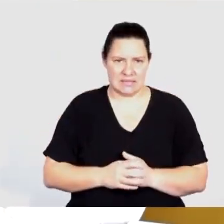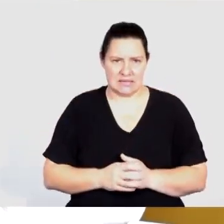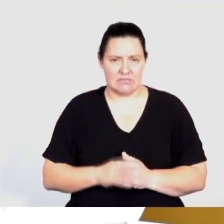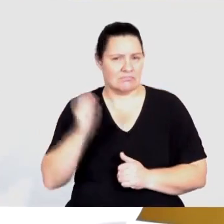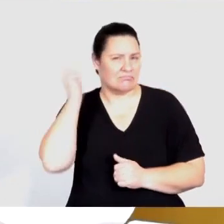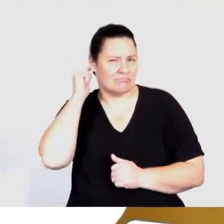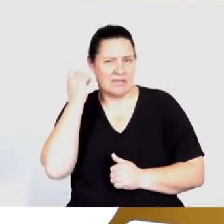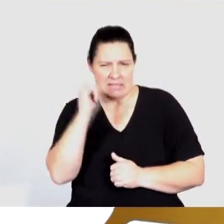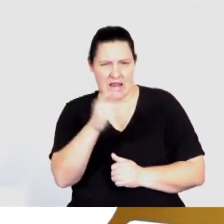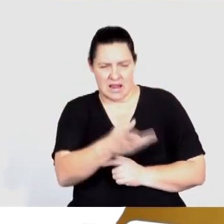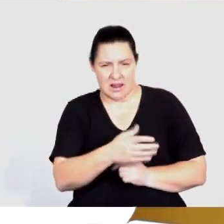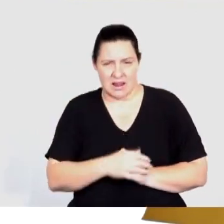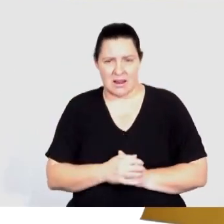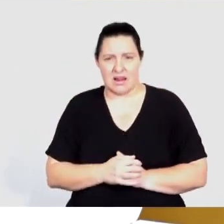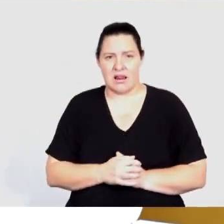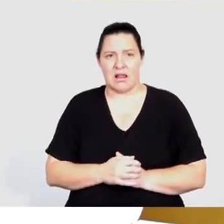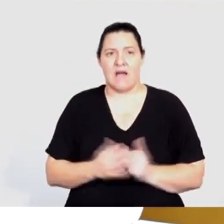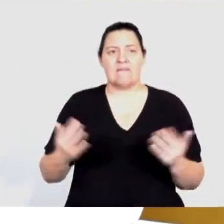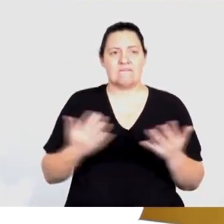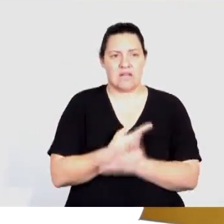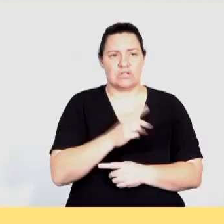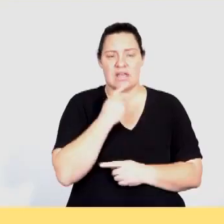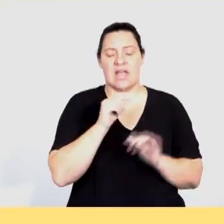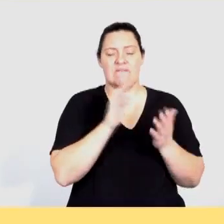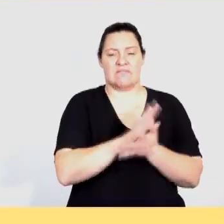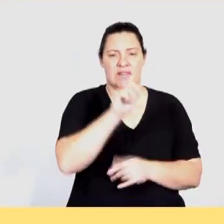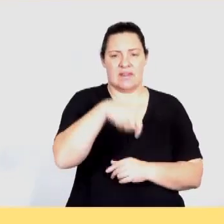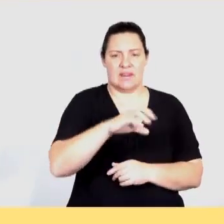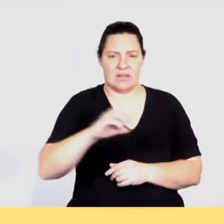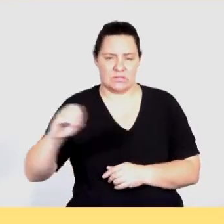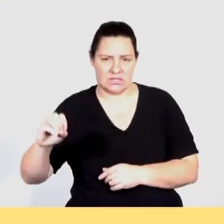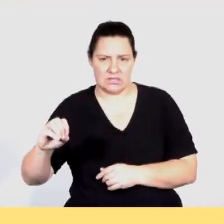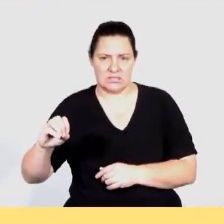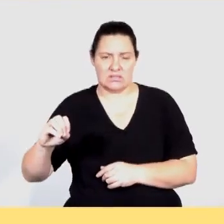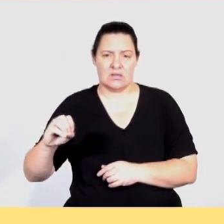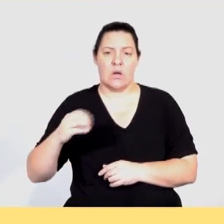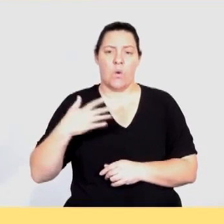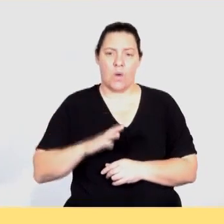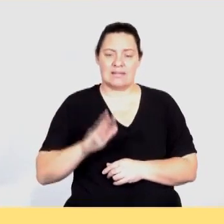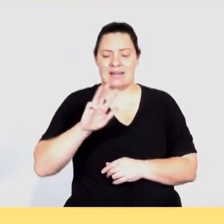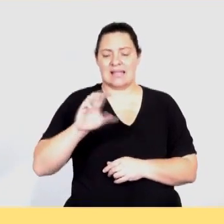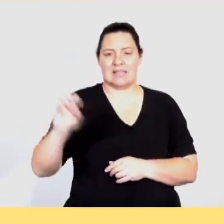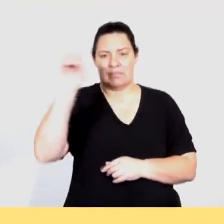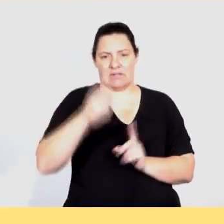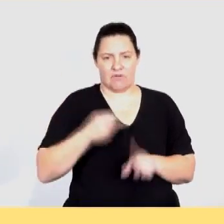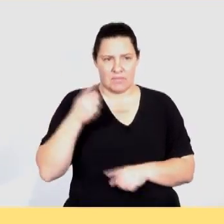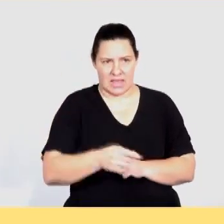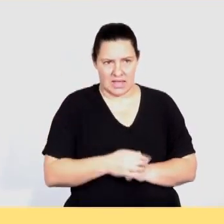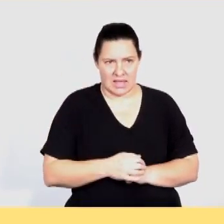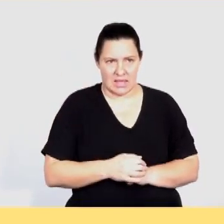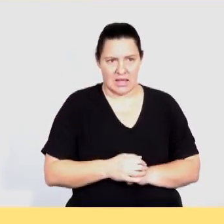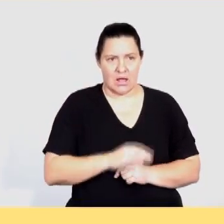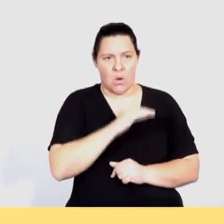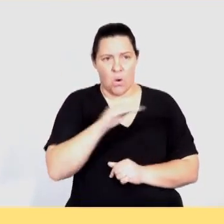still rings a bell in your mind. Okay, so the quickest method was to say 15,000, then we want 90% of